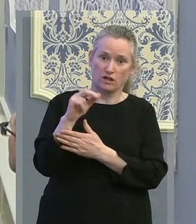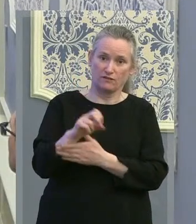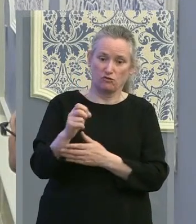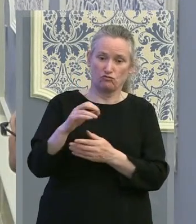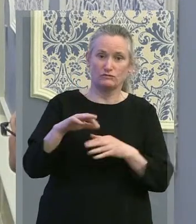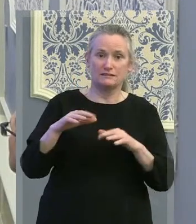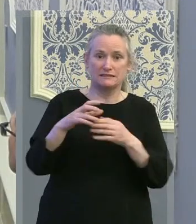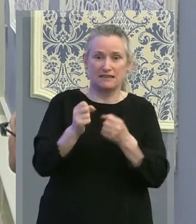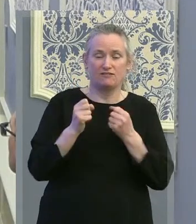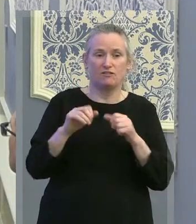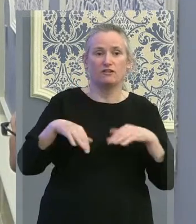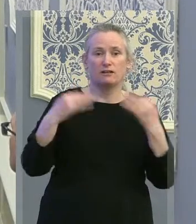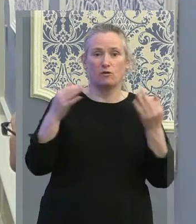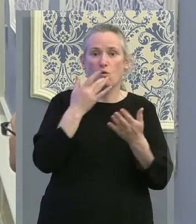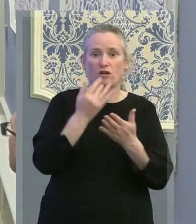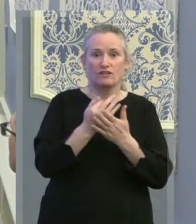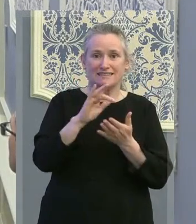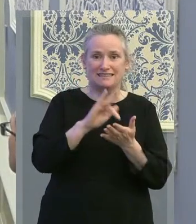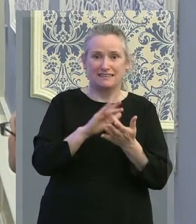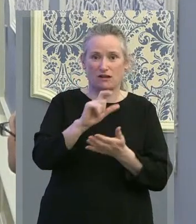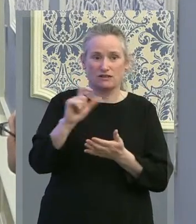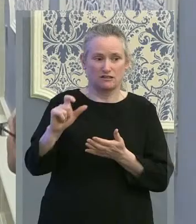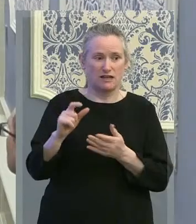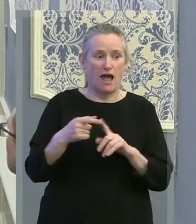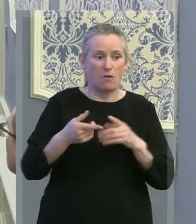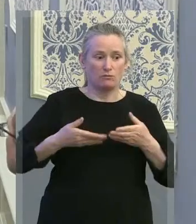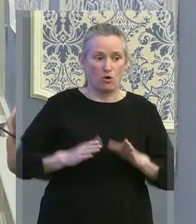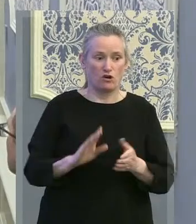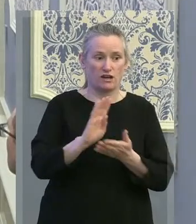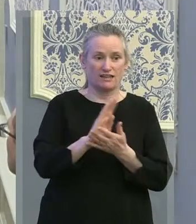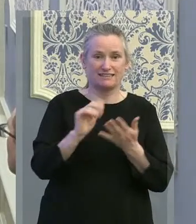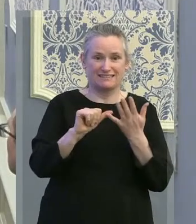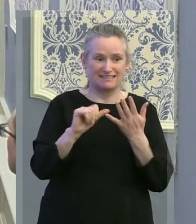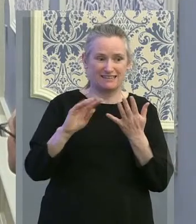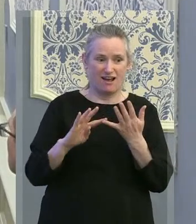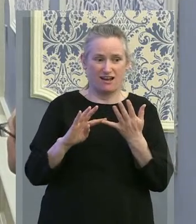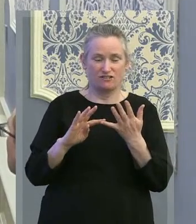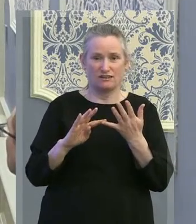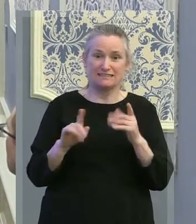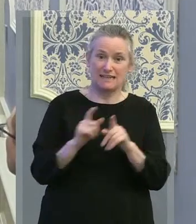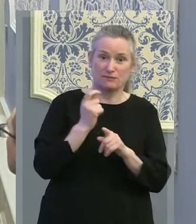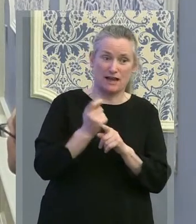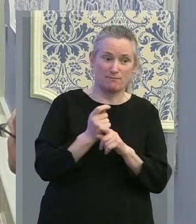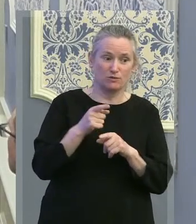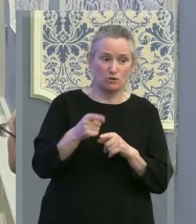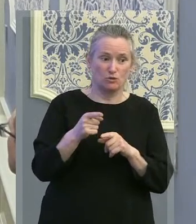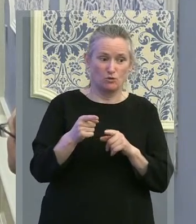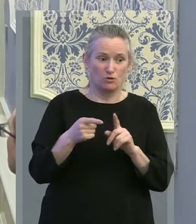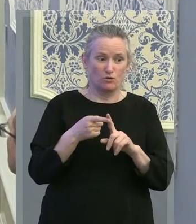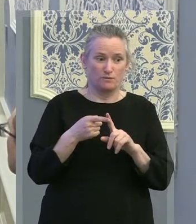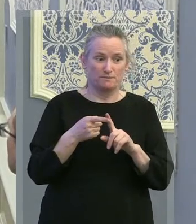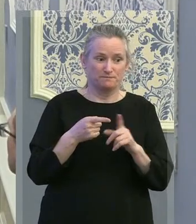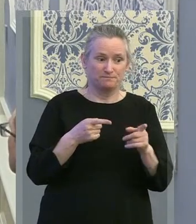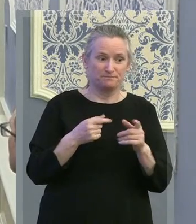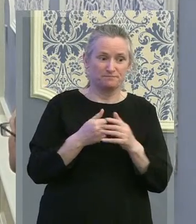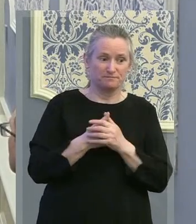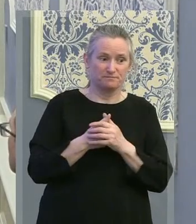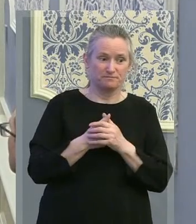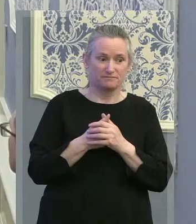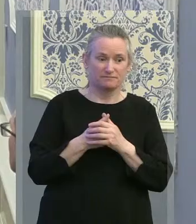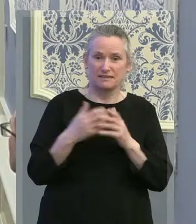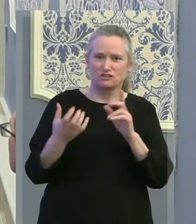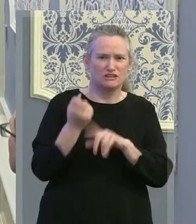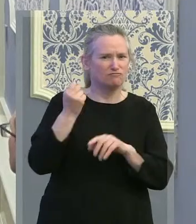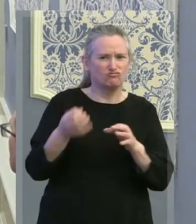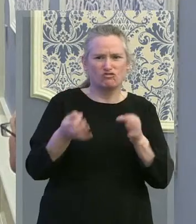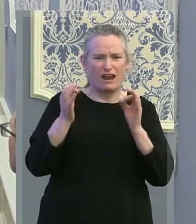freedom of Waterford City and County. I myself was born in 1969. That was around that time when you were hitting the road and achieving